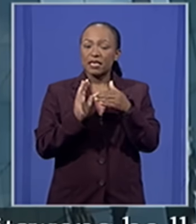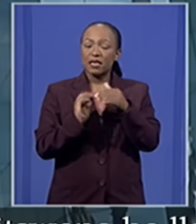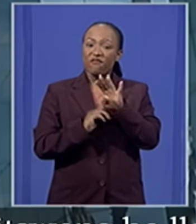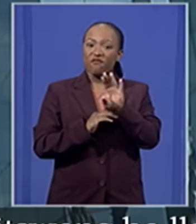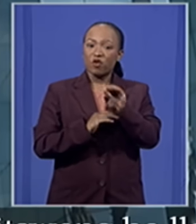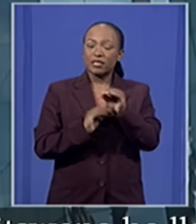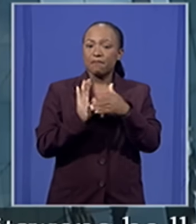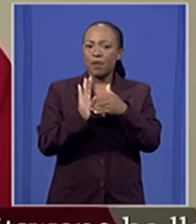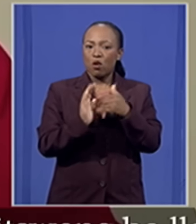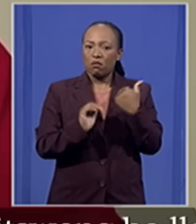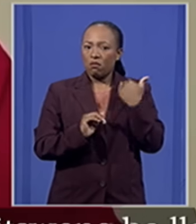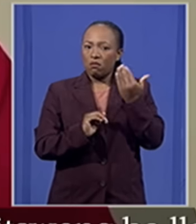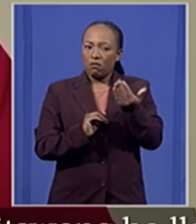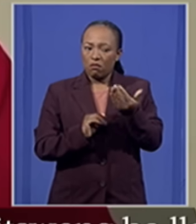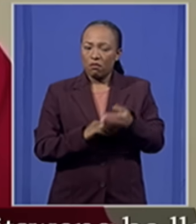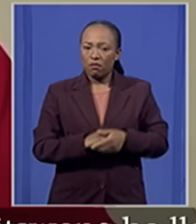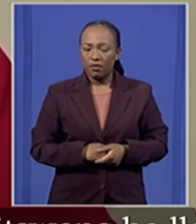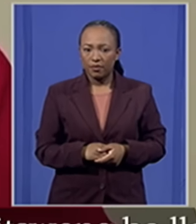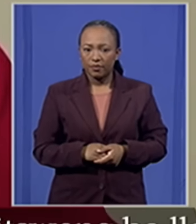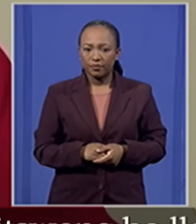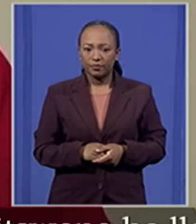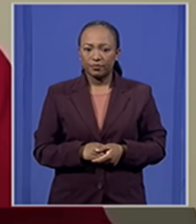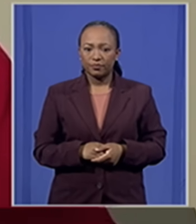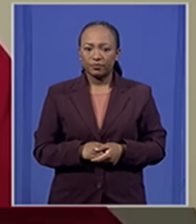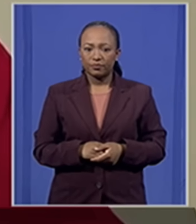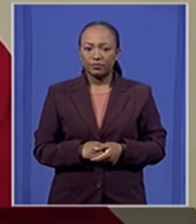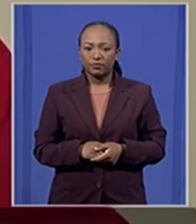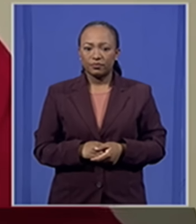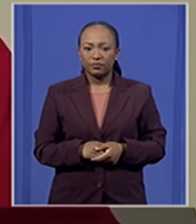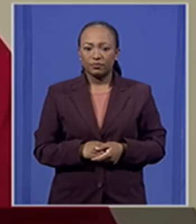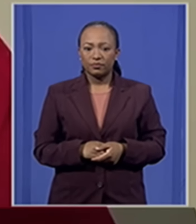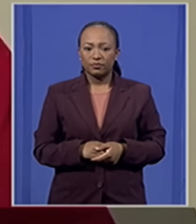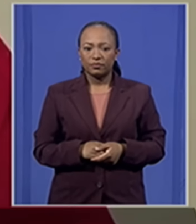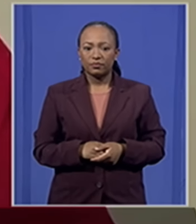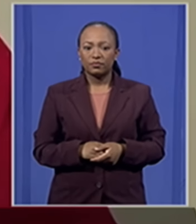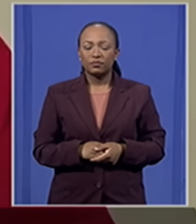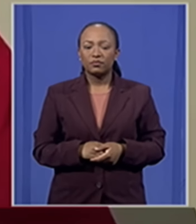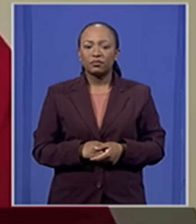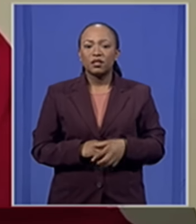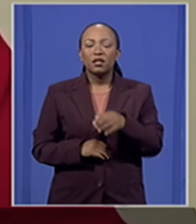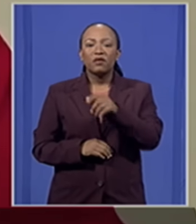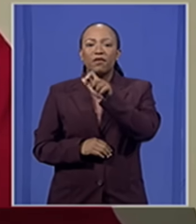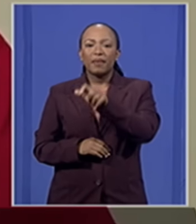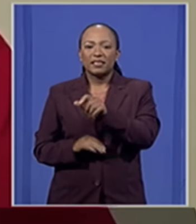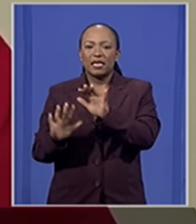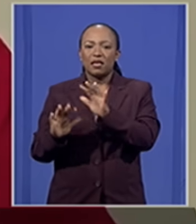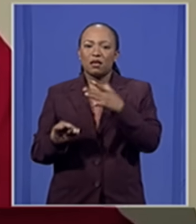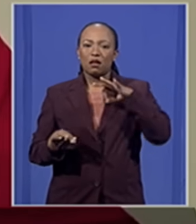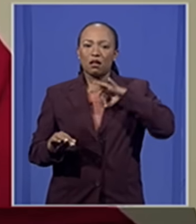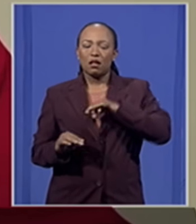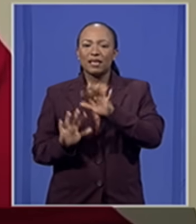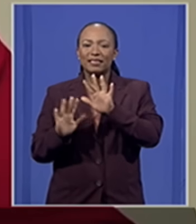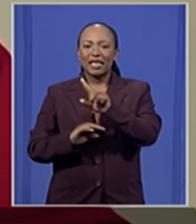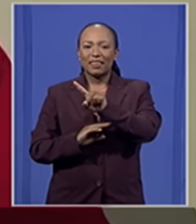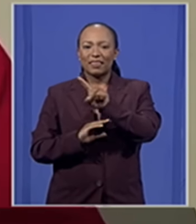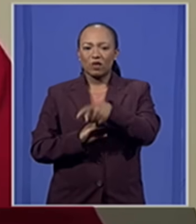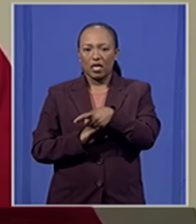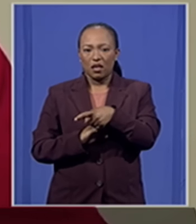Phupjane fela. E ka ska ba ya re e re mothale mong a khola 10,000 rand or 20,000 rand e be le